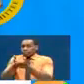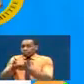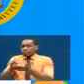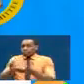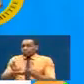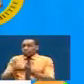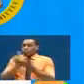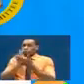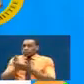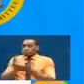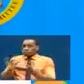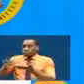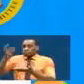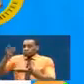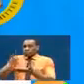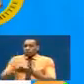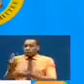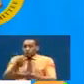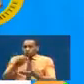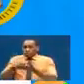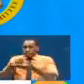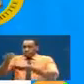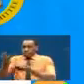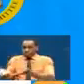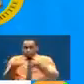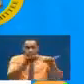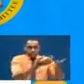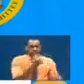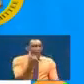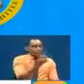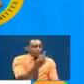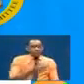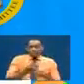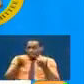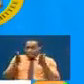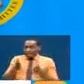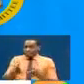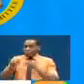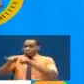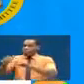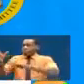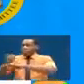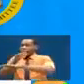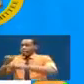buy any drinks to ensure that this is a takeaway service only. And anyone found